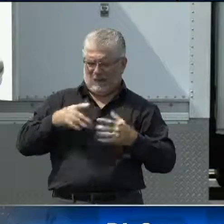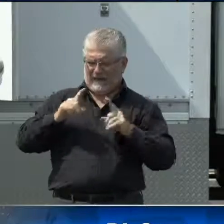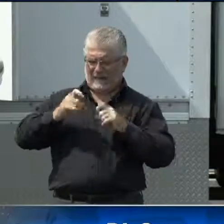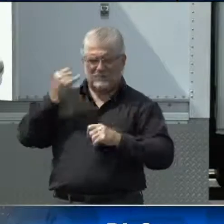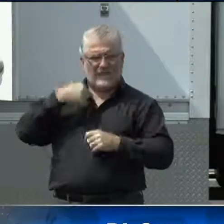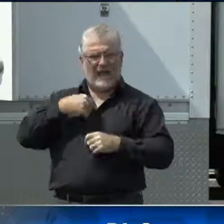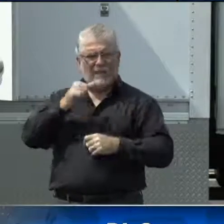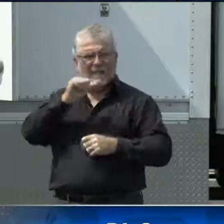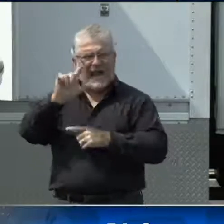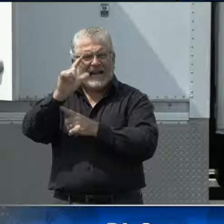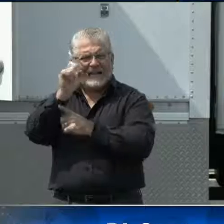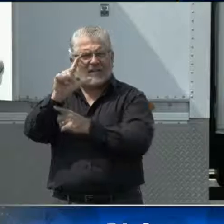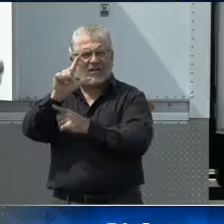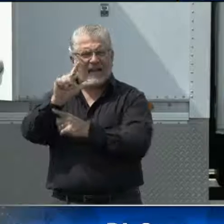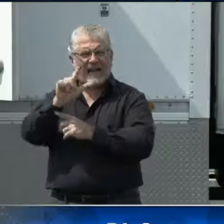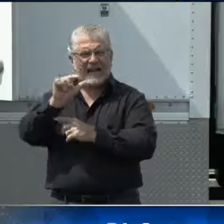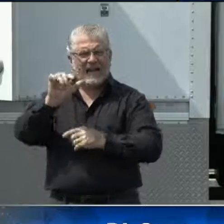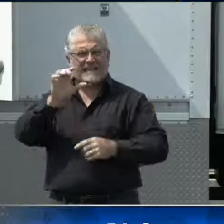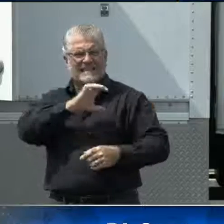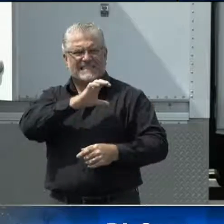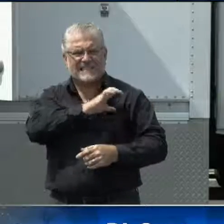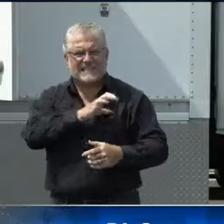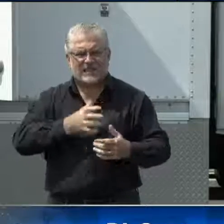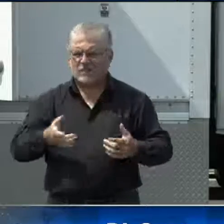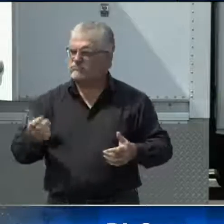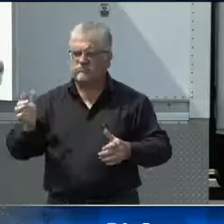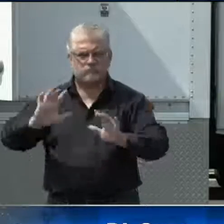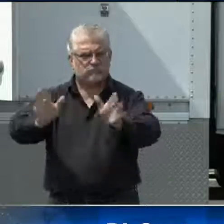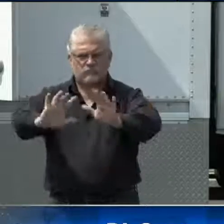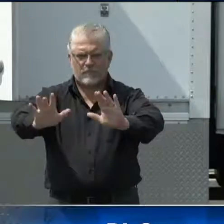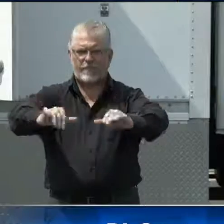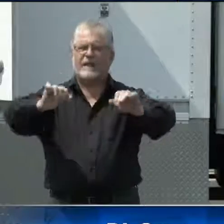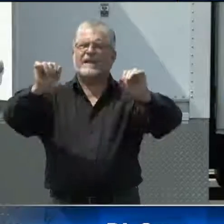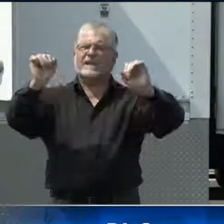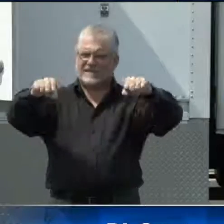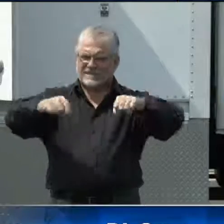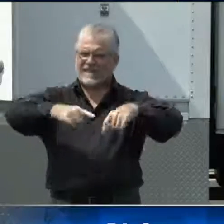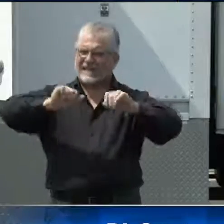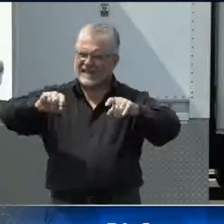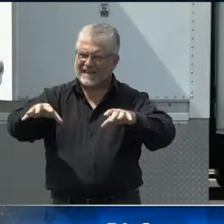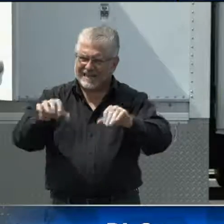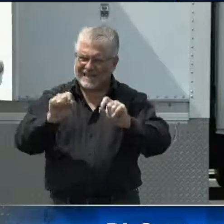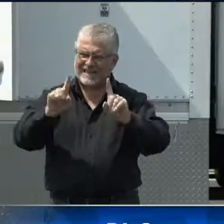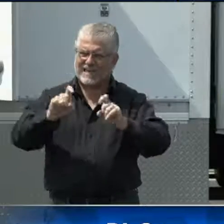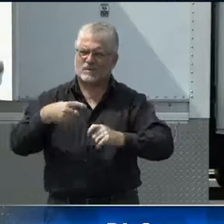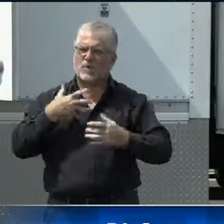preclusion to get a test. I mean, we want anybody to have access to testing. That's how we